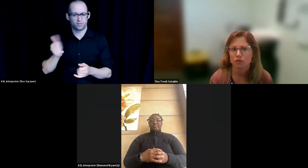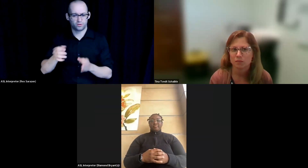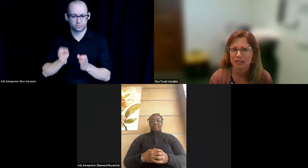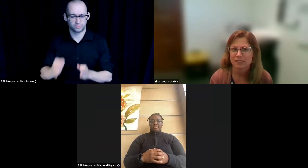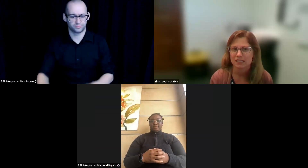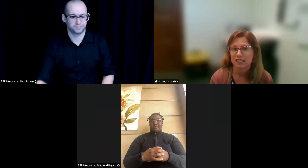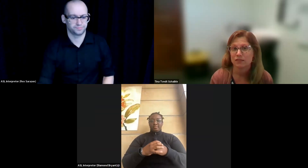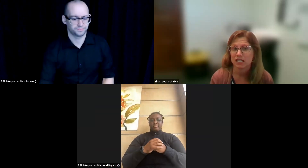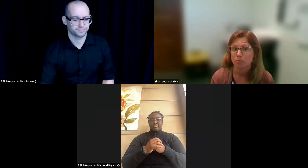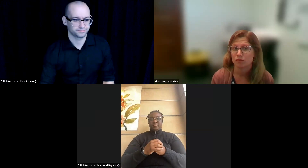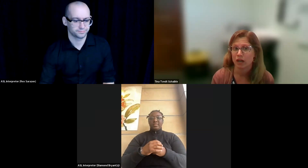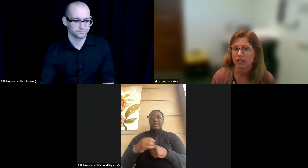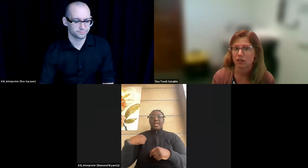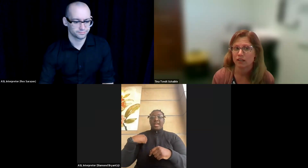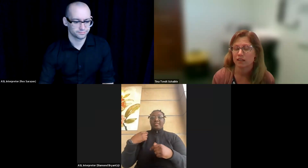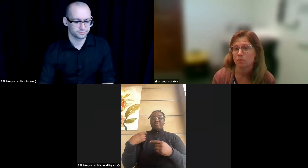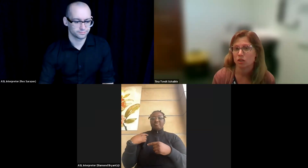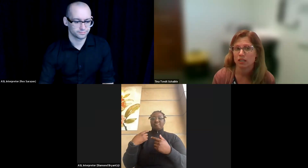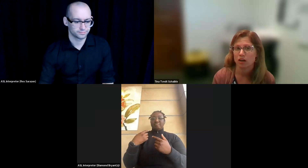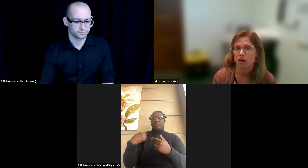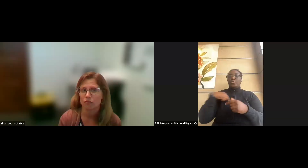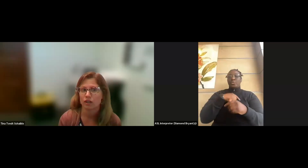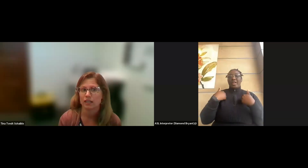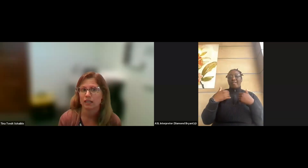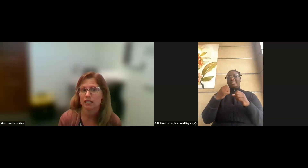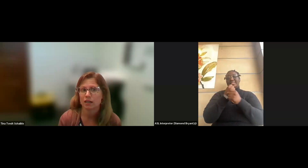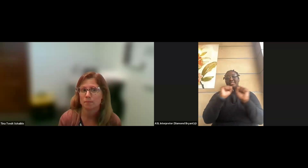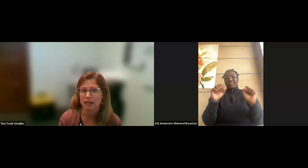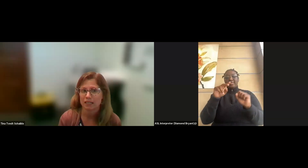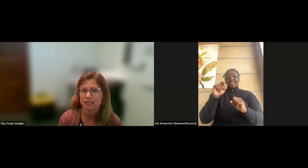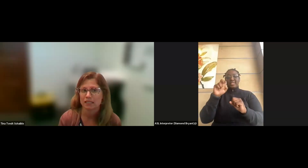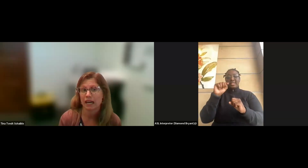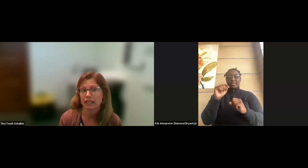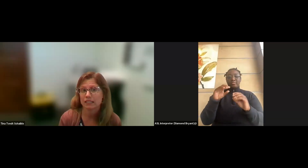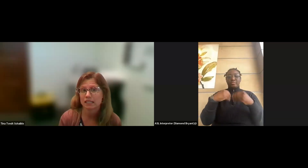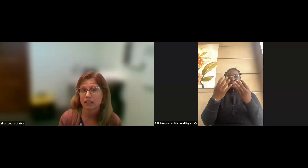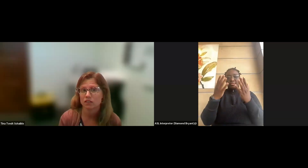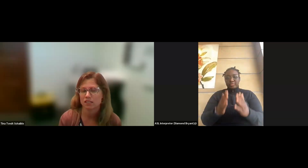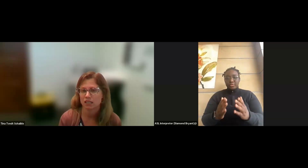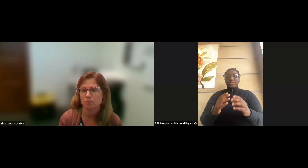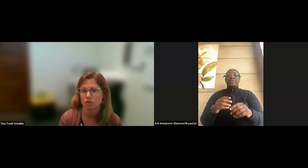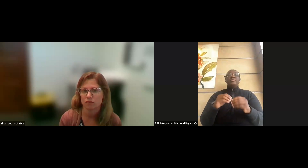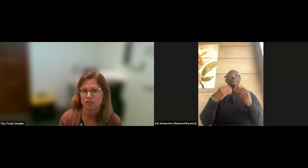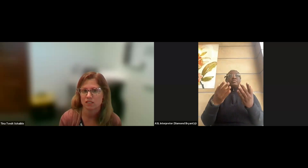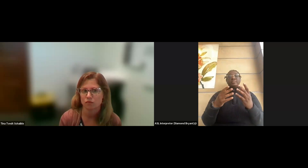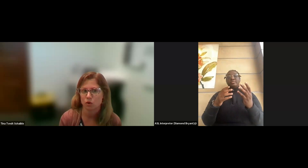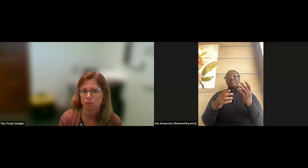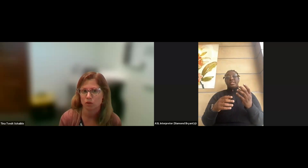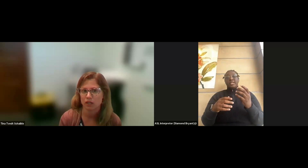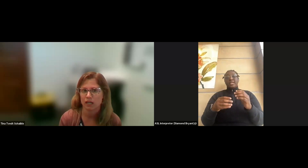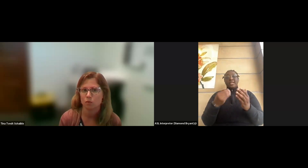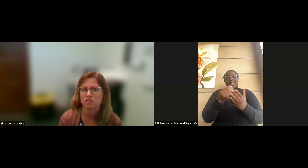Redwoods Rural remains the safety net provider in the community, offering income-based sliding scales to keep our